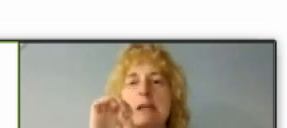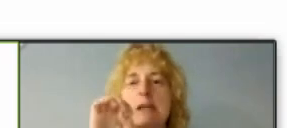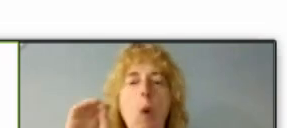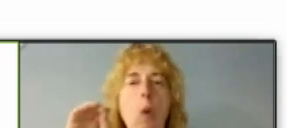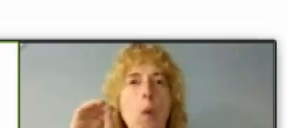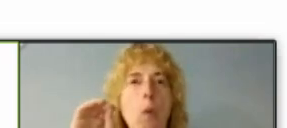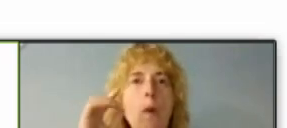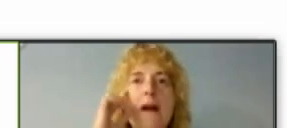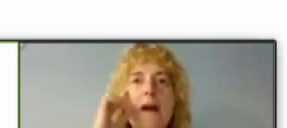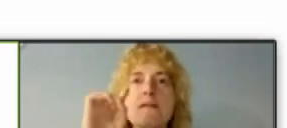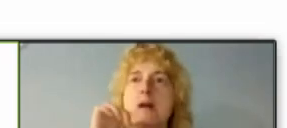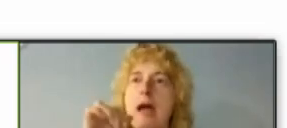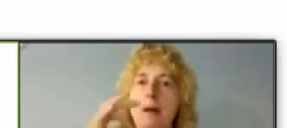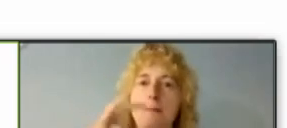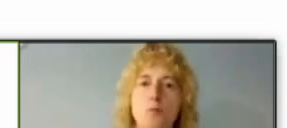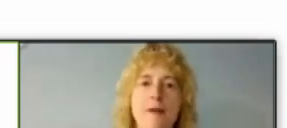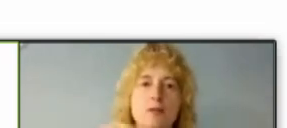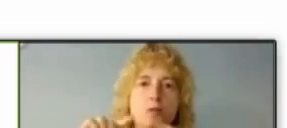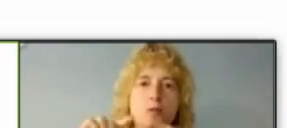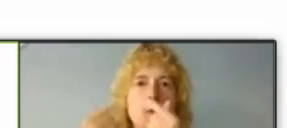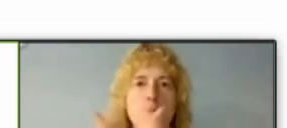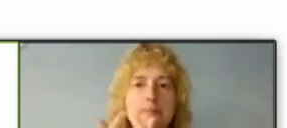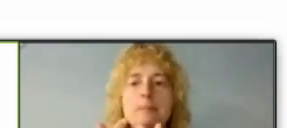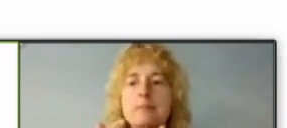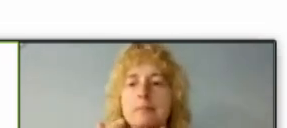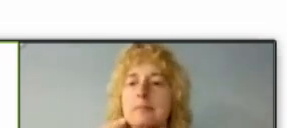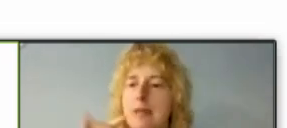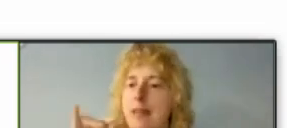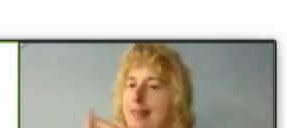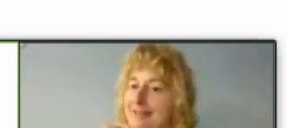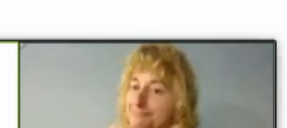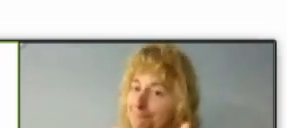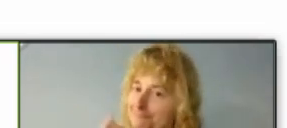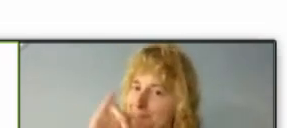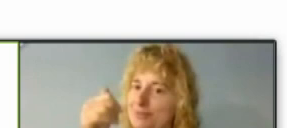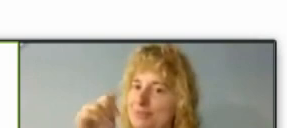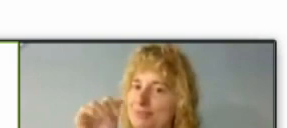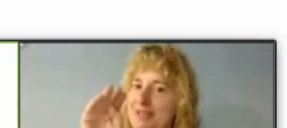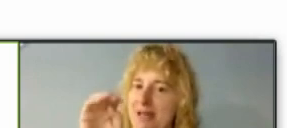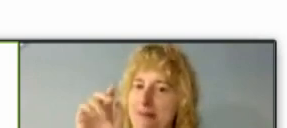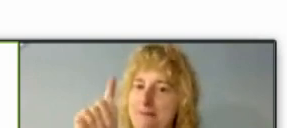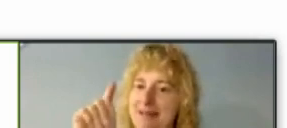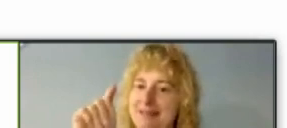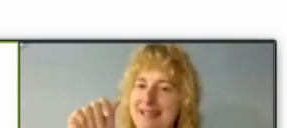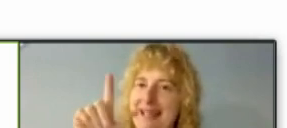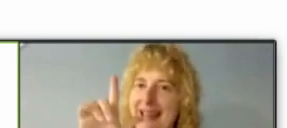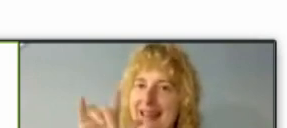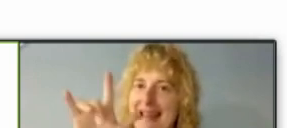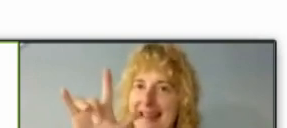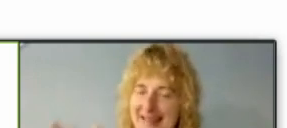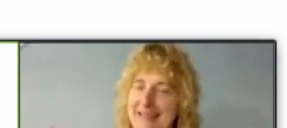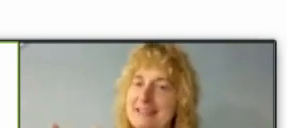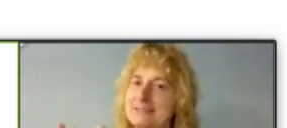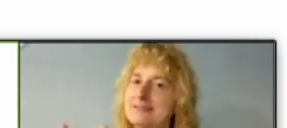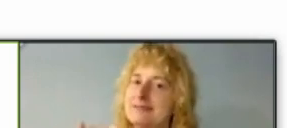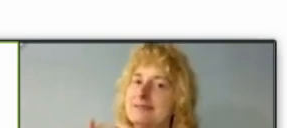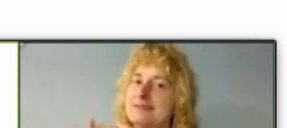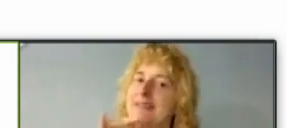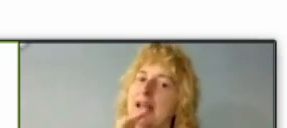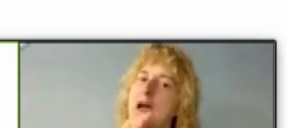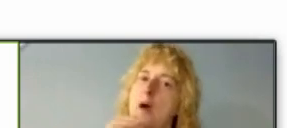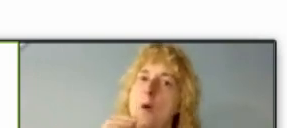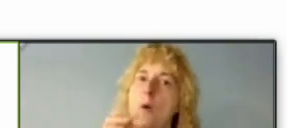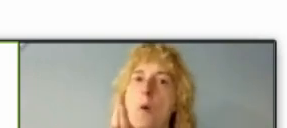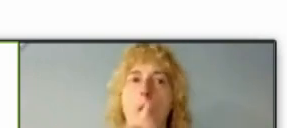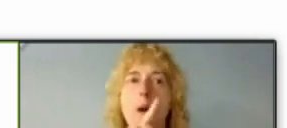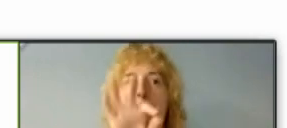like Miss Jametta Lilly, who's the head of the Detroit Parent Network, partially represents that, or the pastor of a